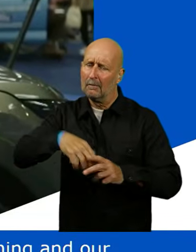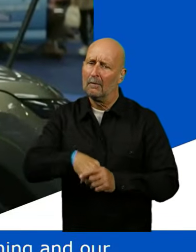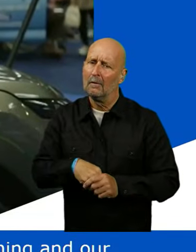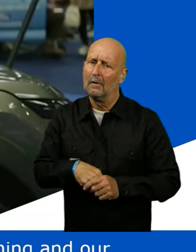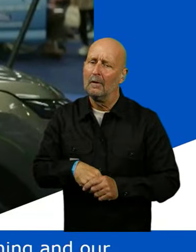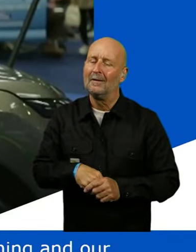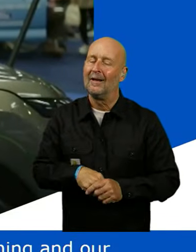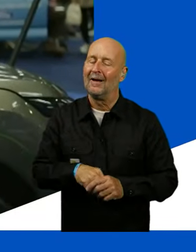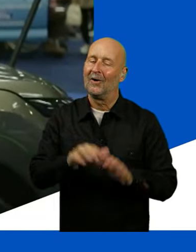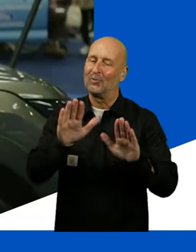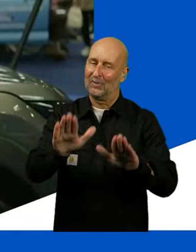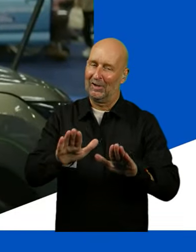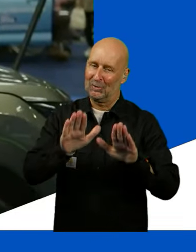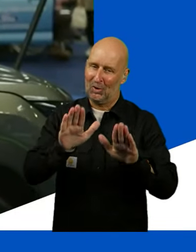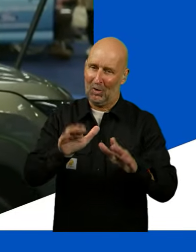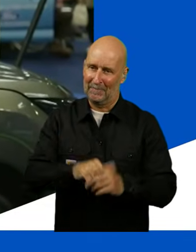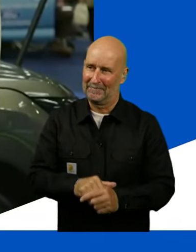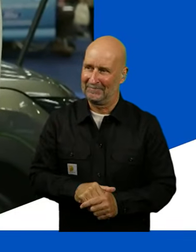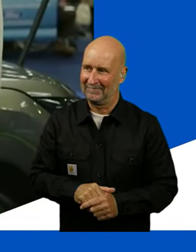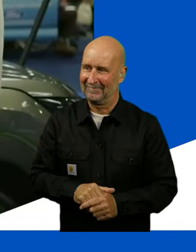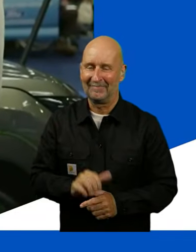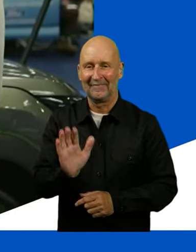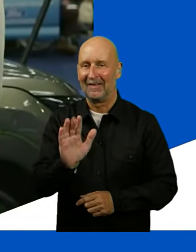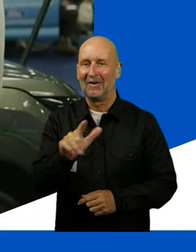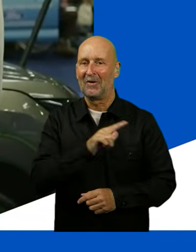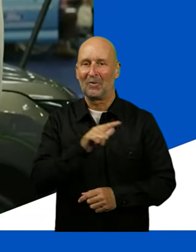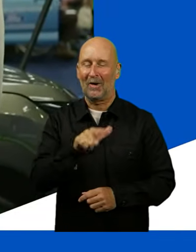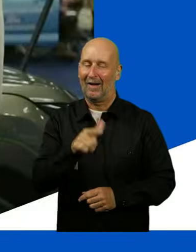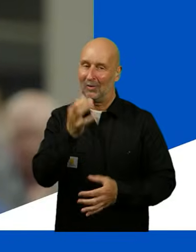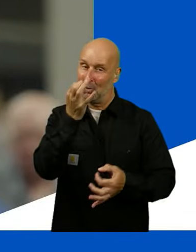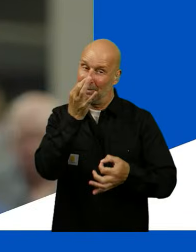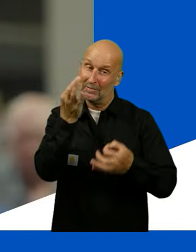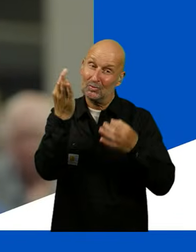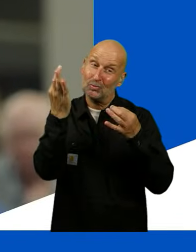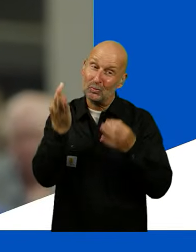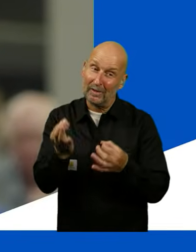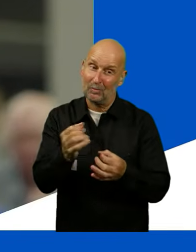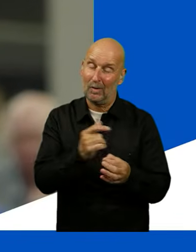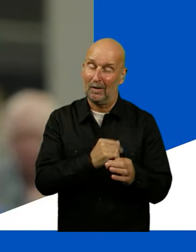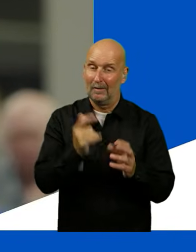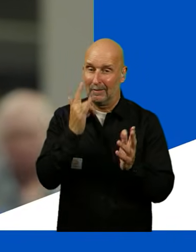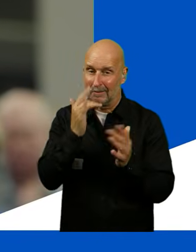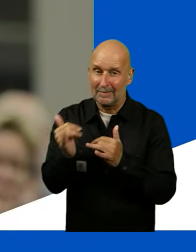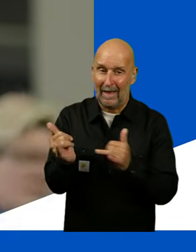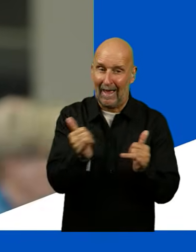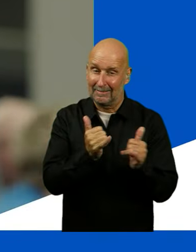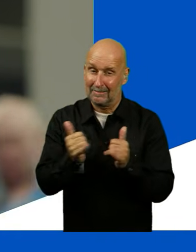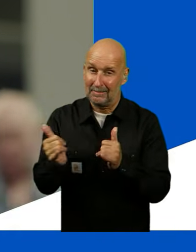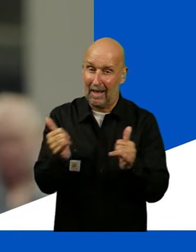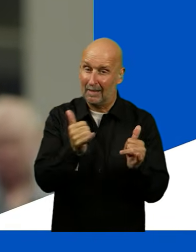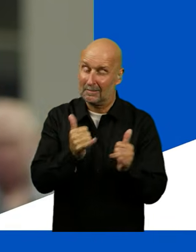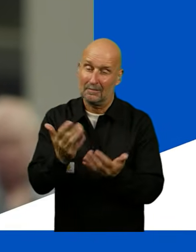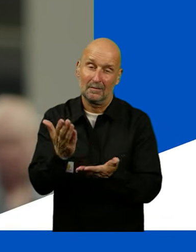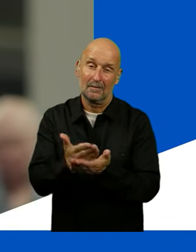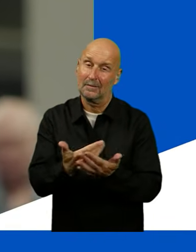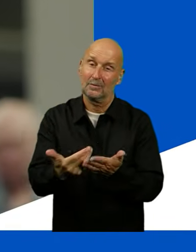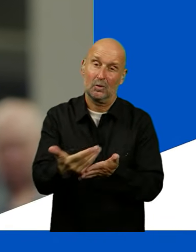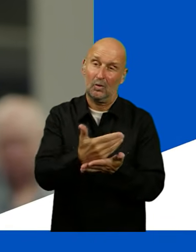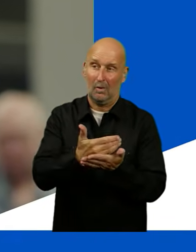everyone on that one. The automotive industry is very strict with testing, and all the components are very secure